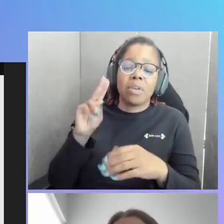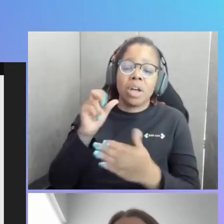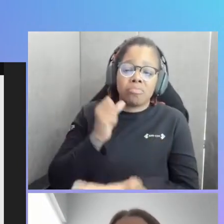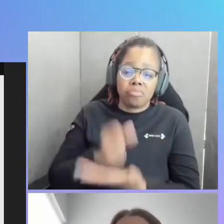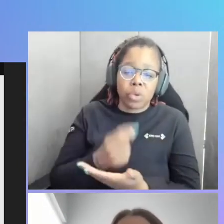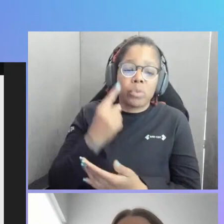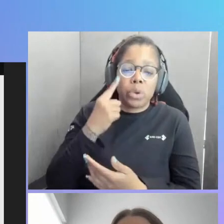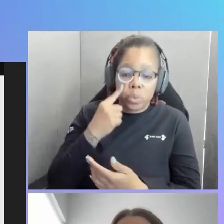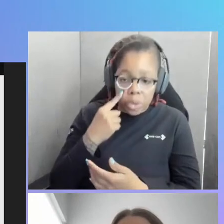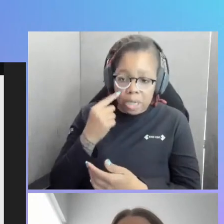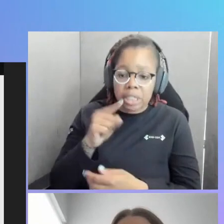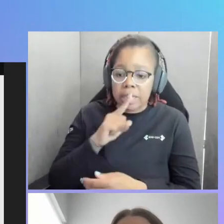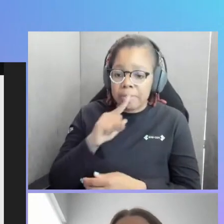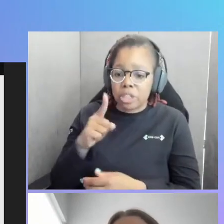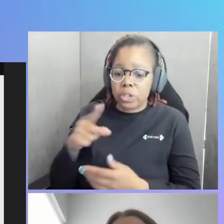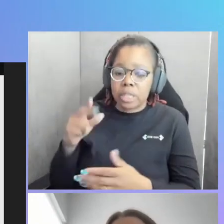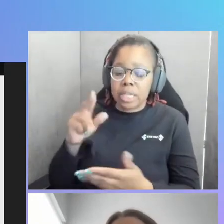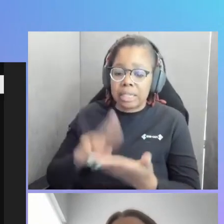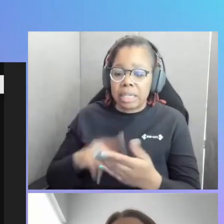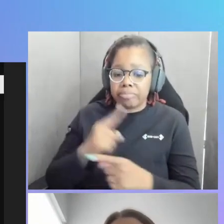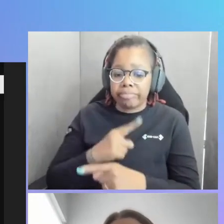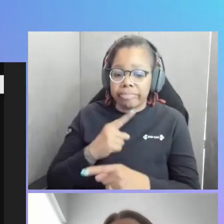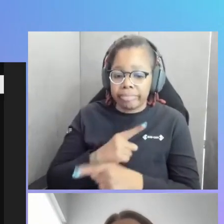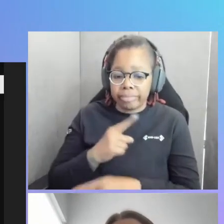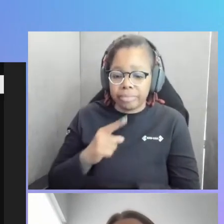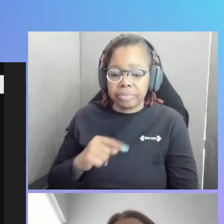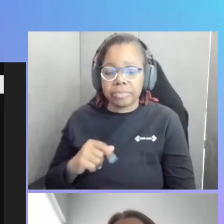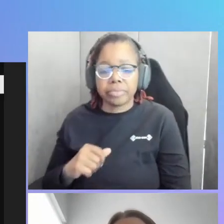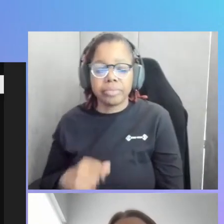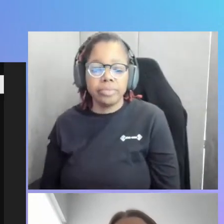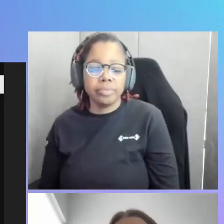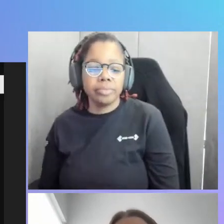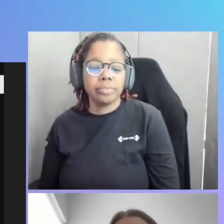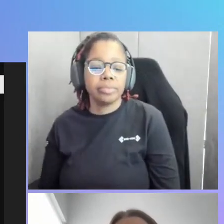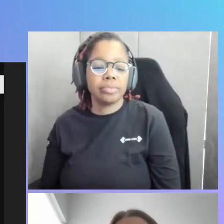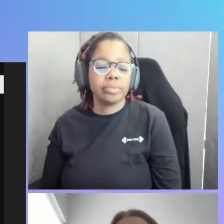sure that they're signing the appropriate paperwork.